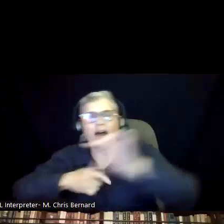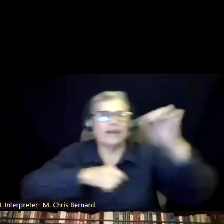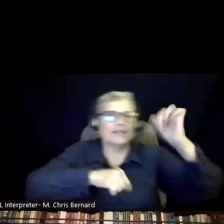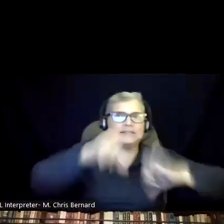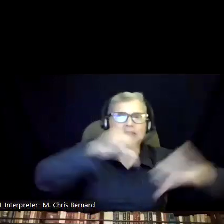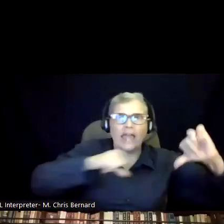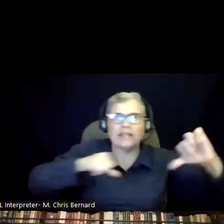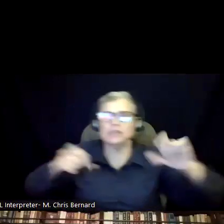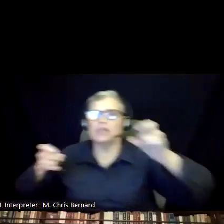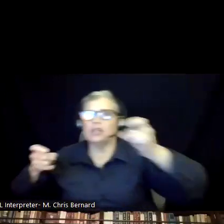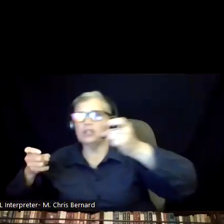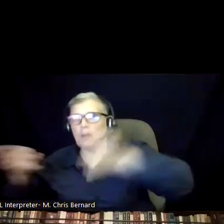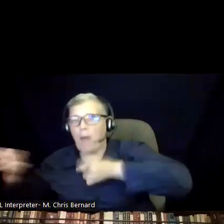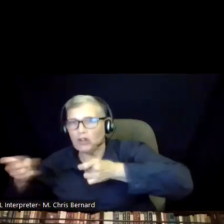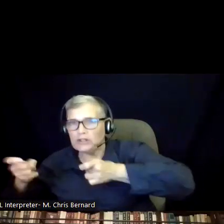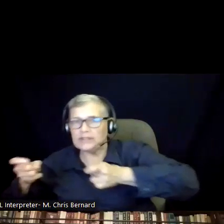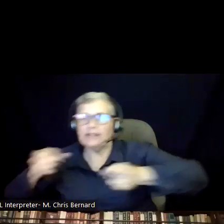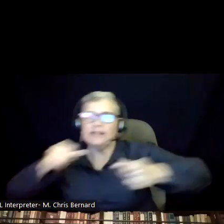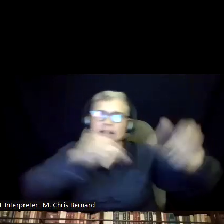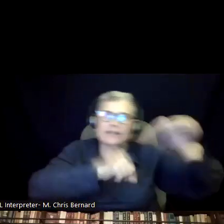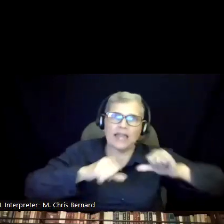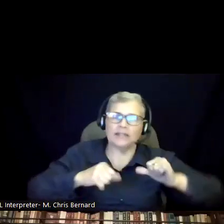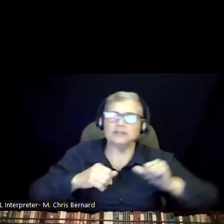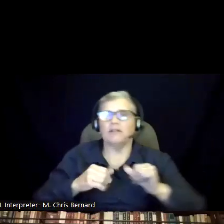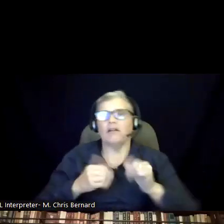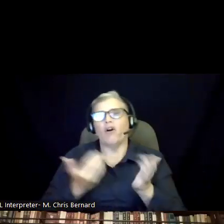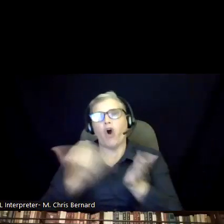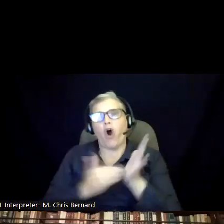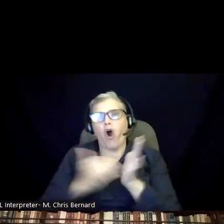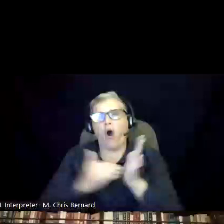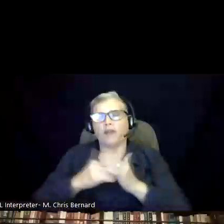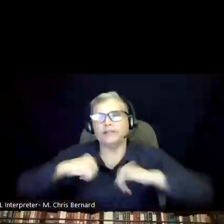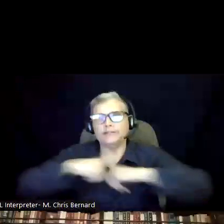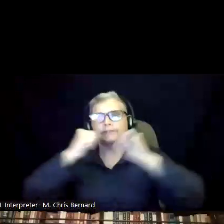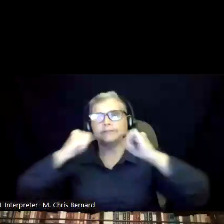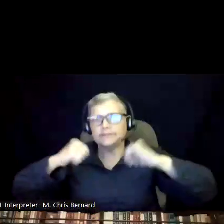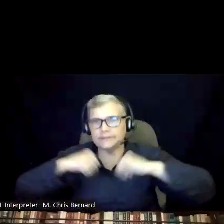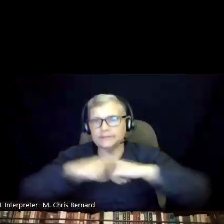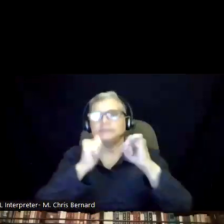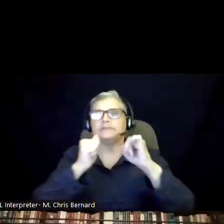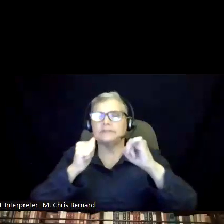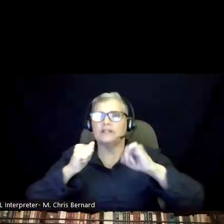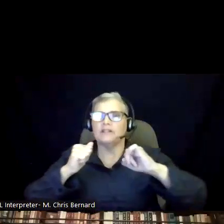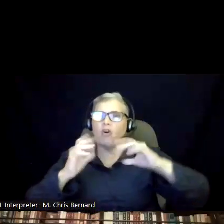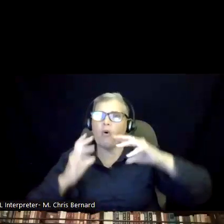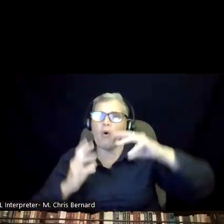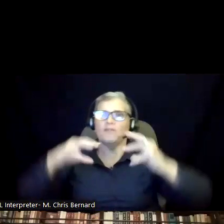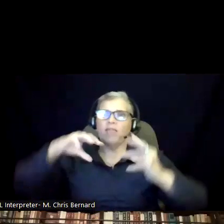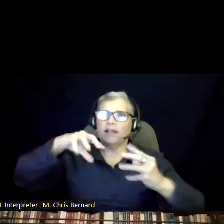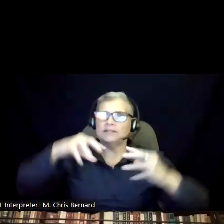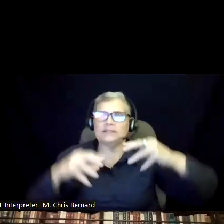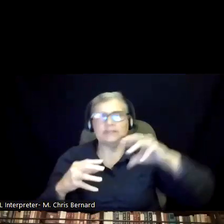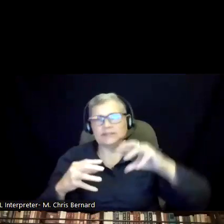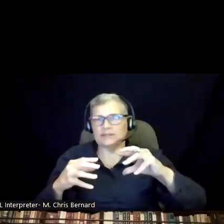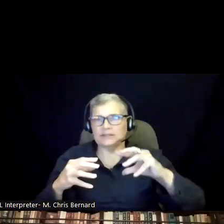science, are at odds, that they are frequently in flux and exist on a spectrum of